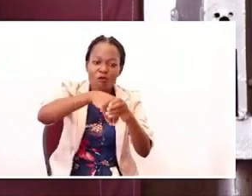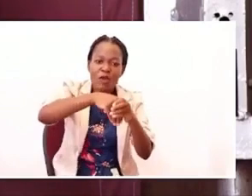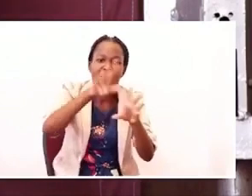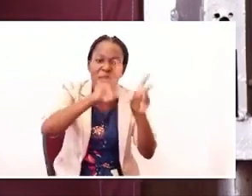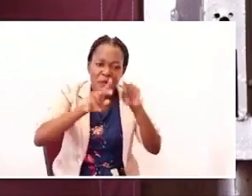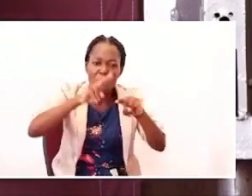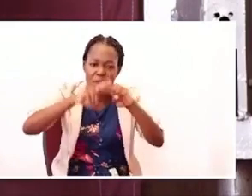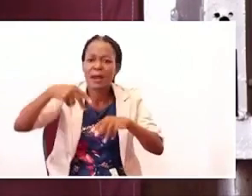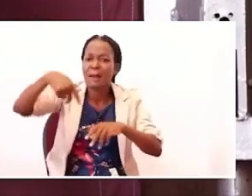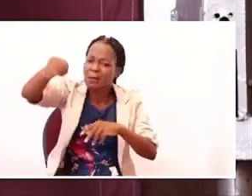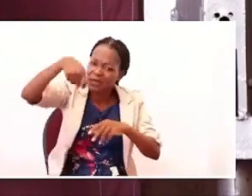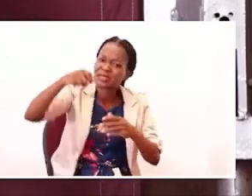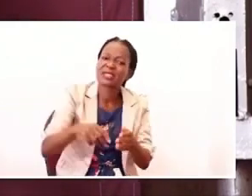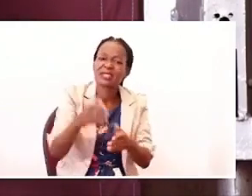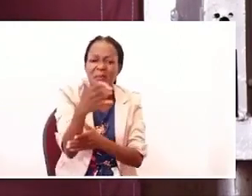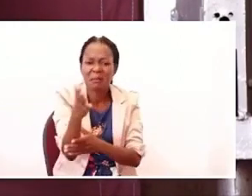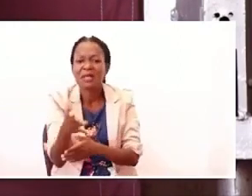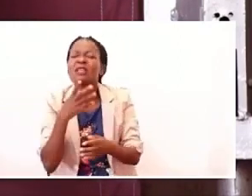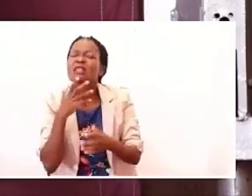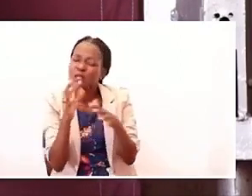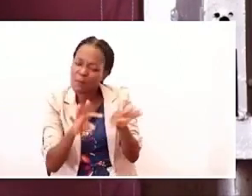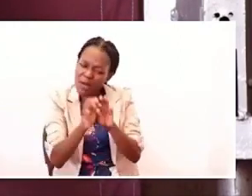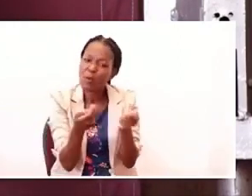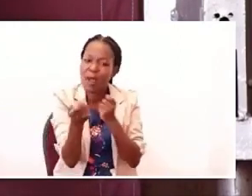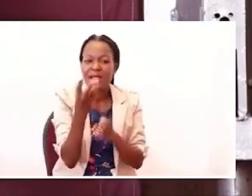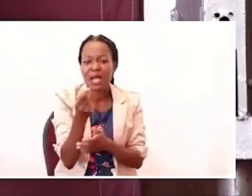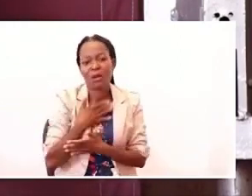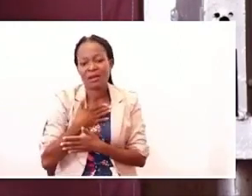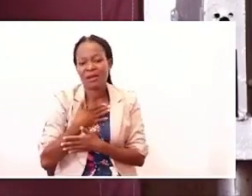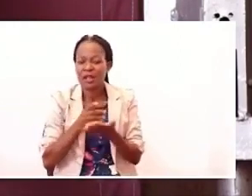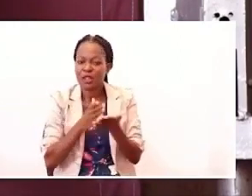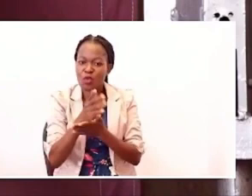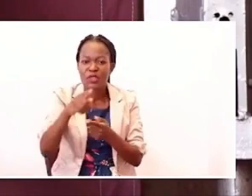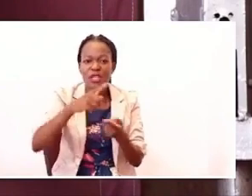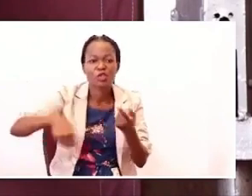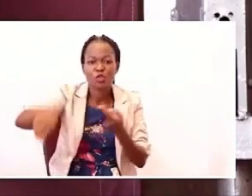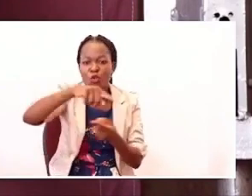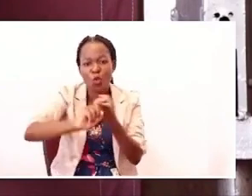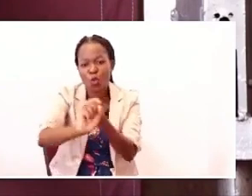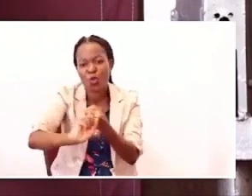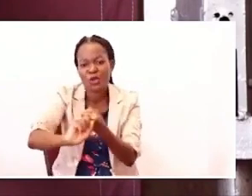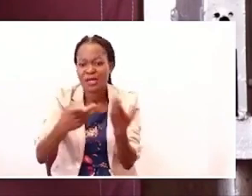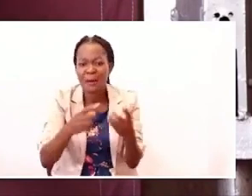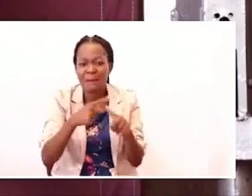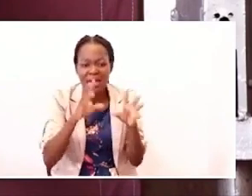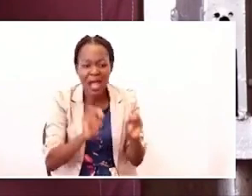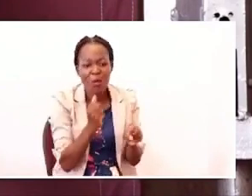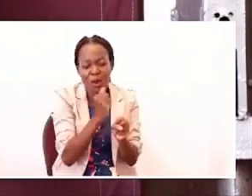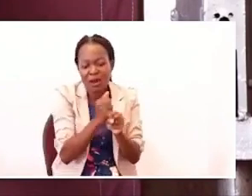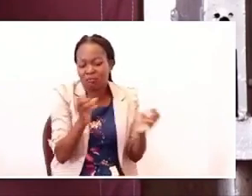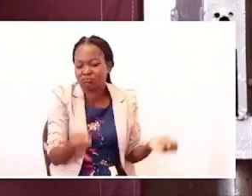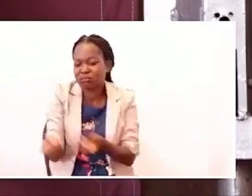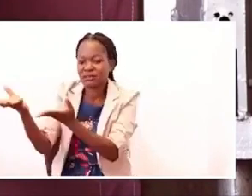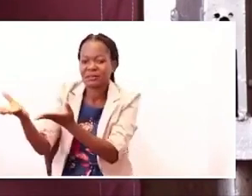is to manage our economies under the social contract. But what we did here is to delegate this function to the